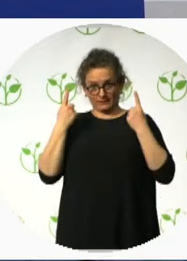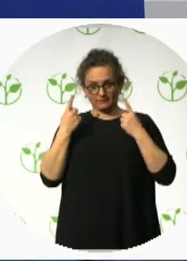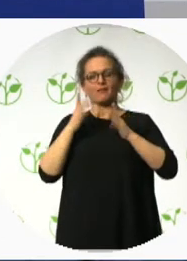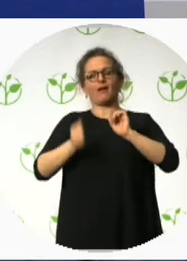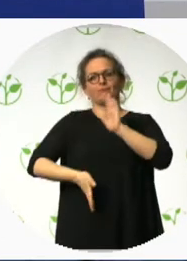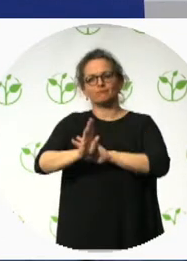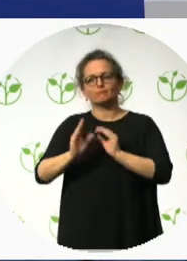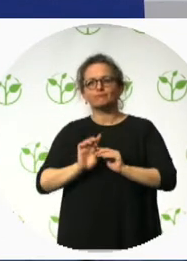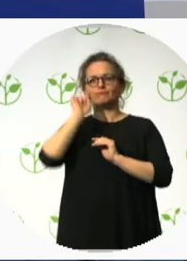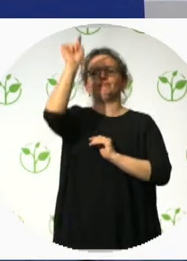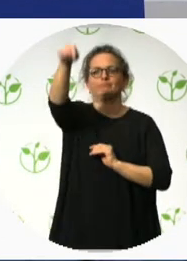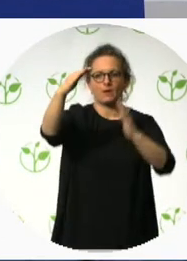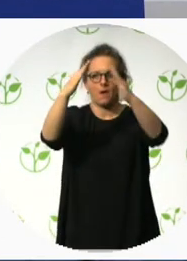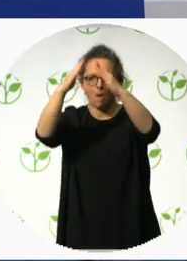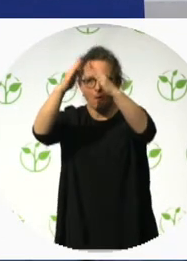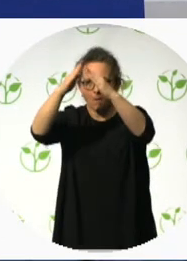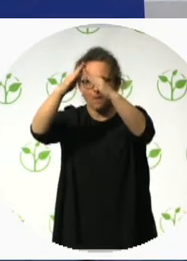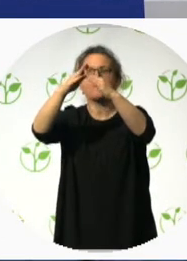more new trees.